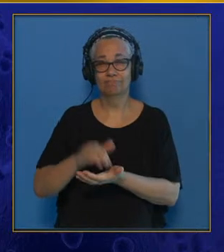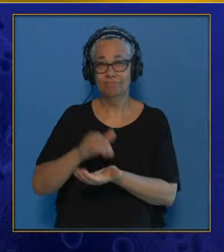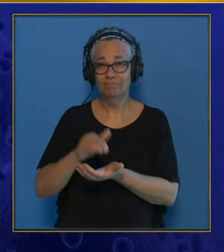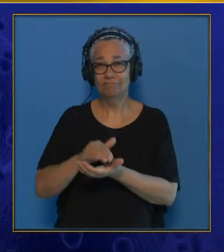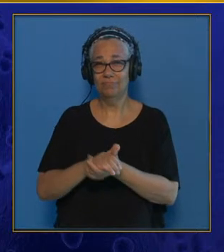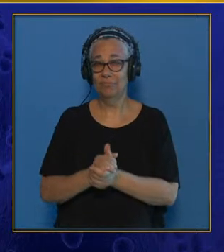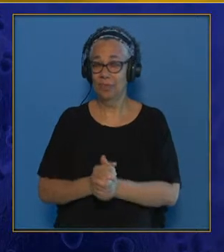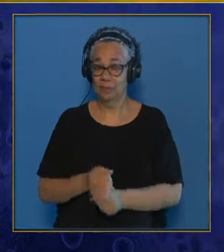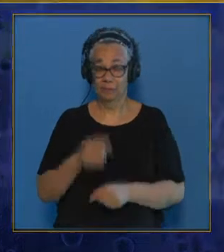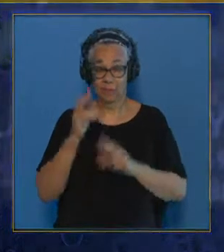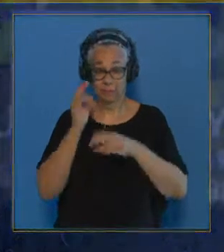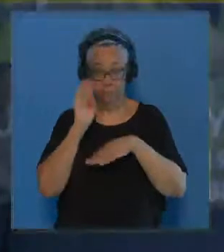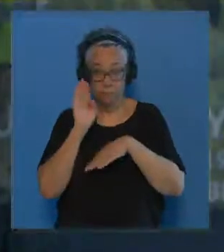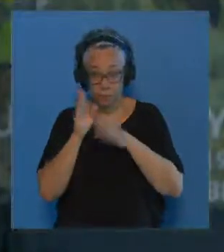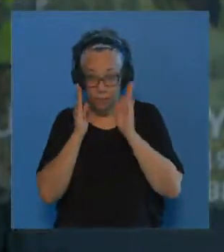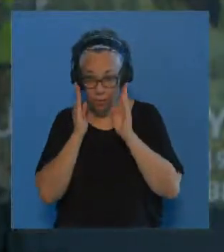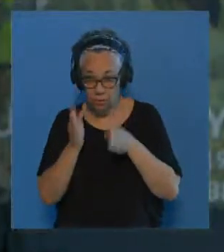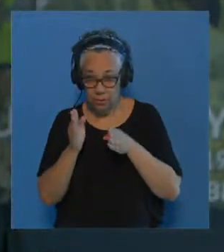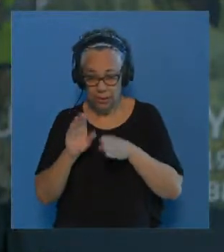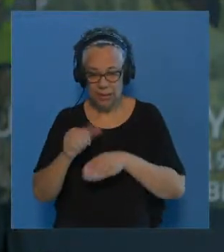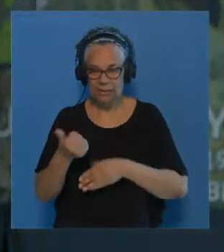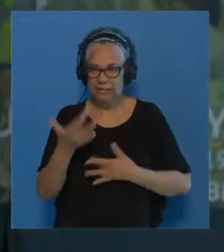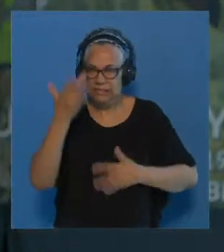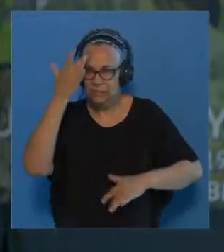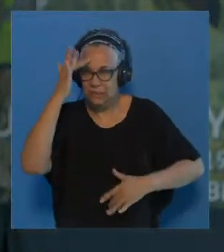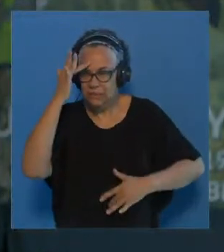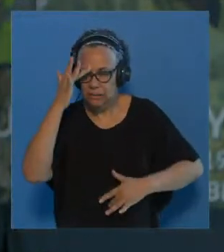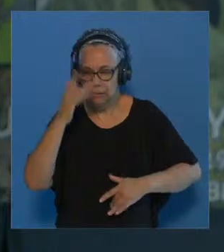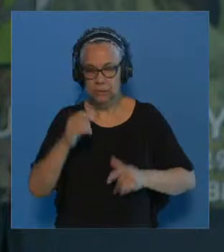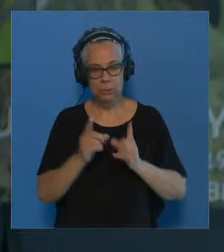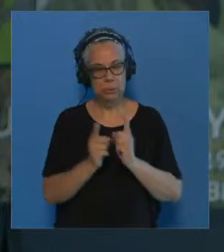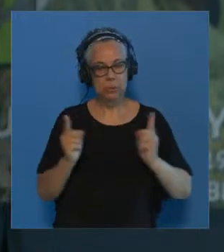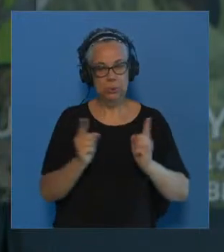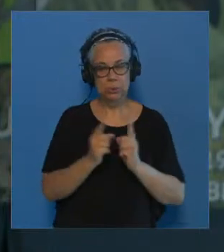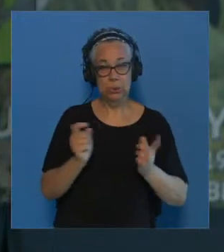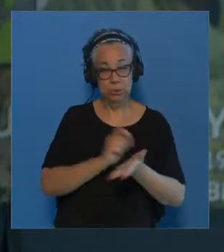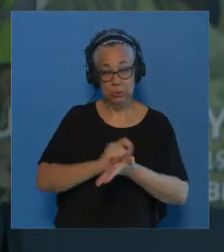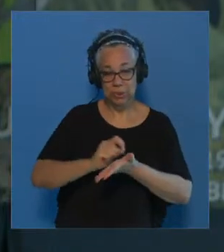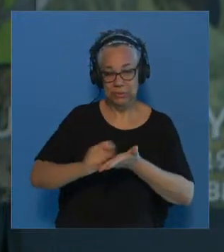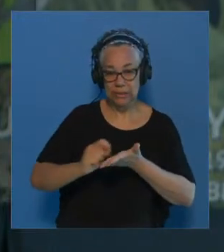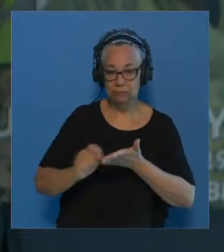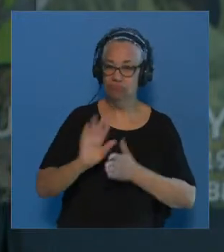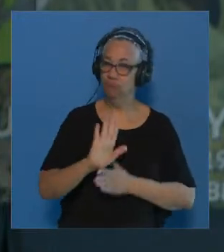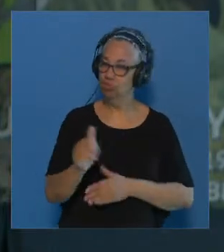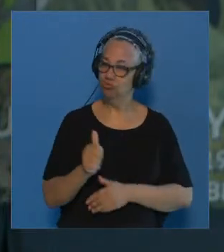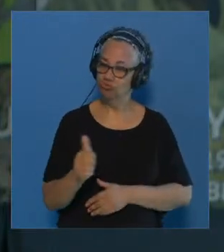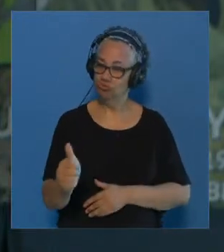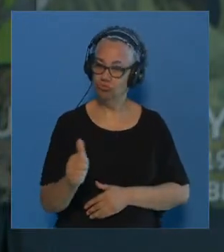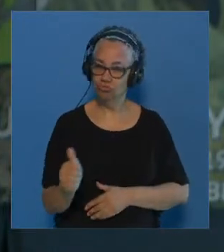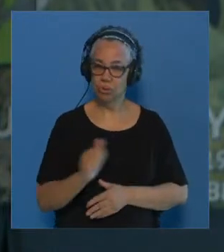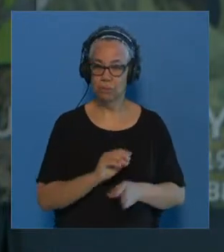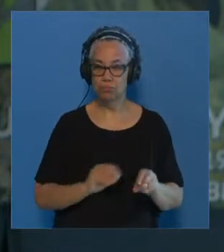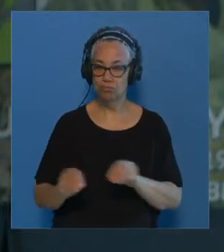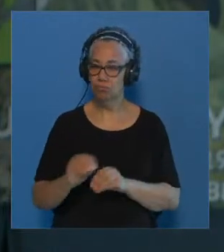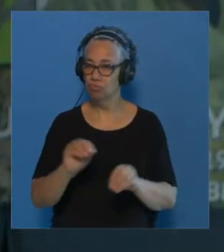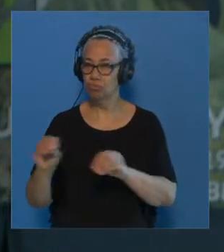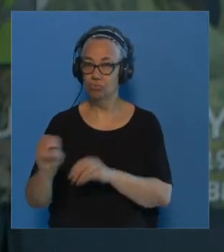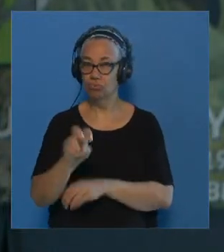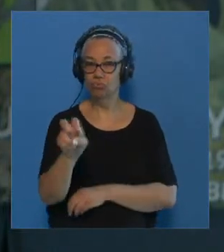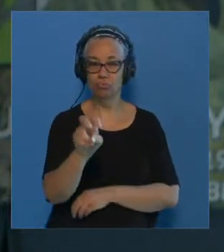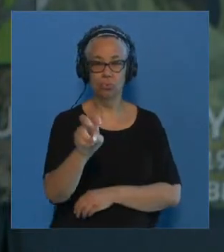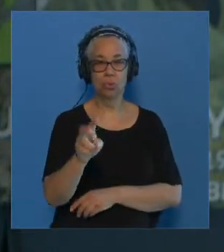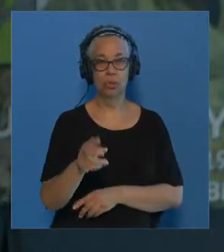may experience, practice physical distancing, keep a log of your movements, and try and restrict these movements as much as